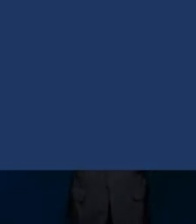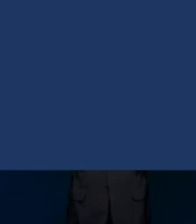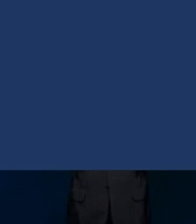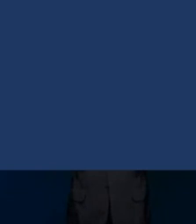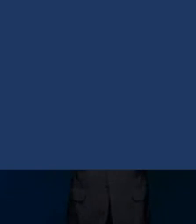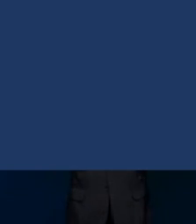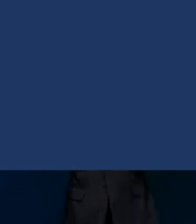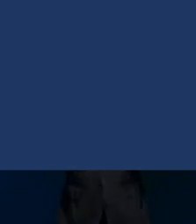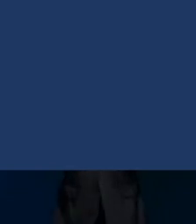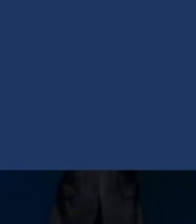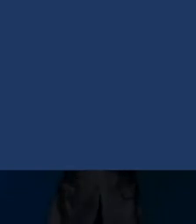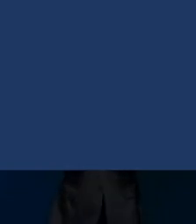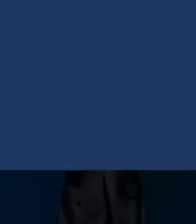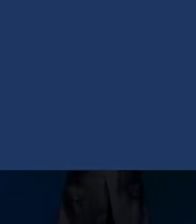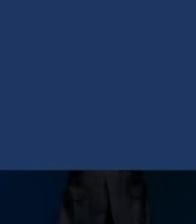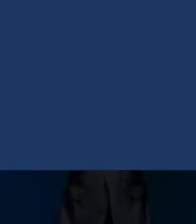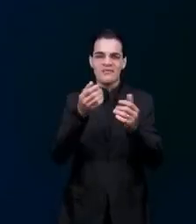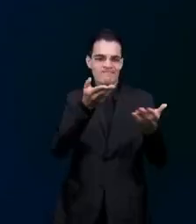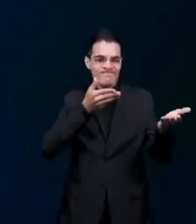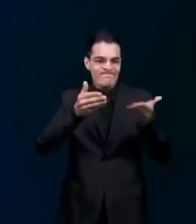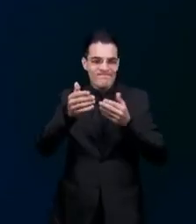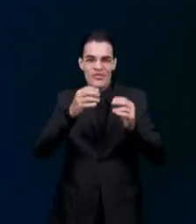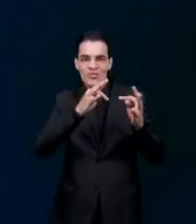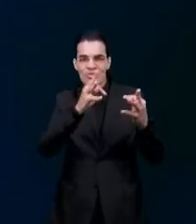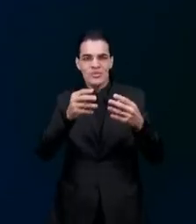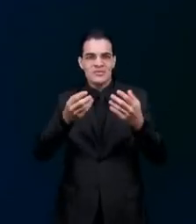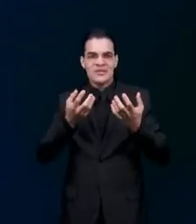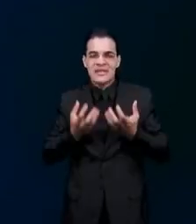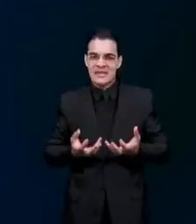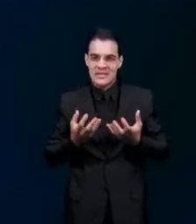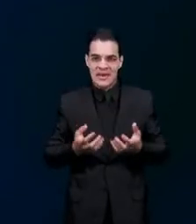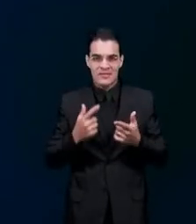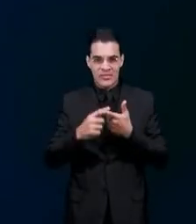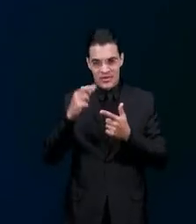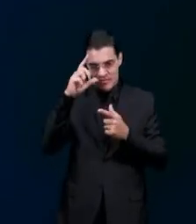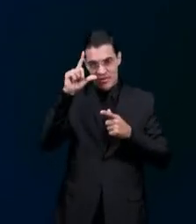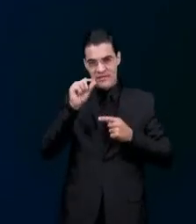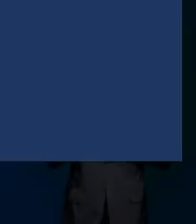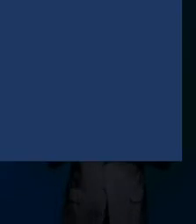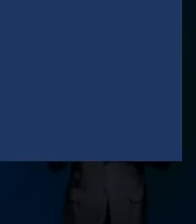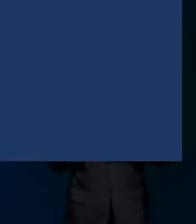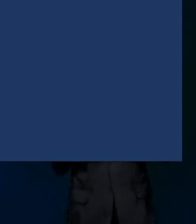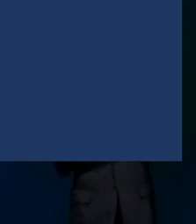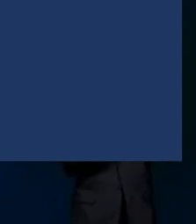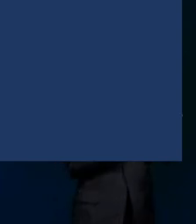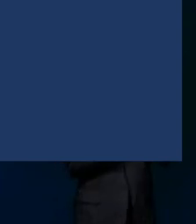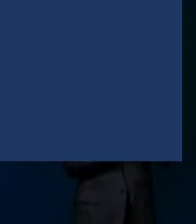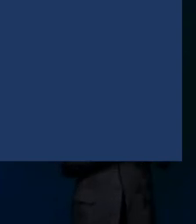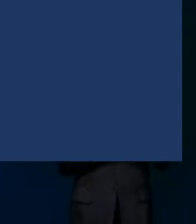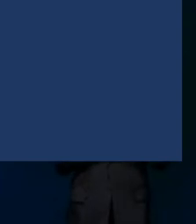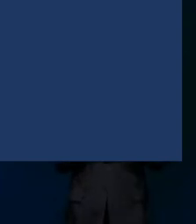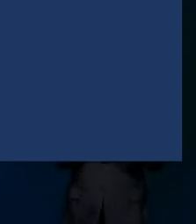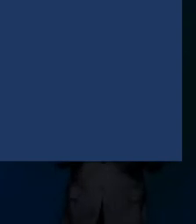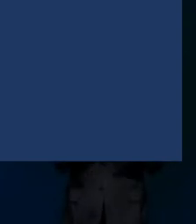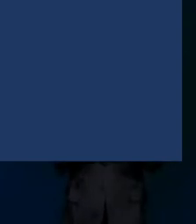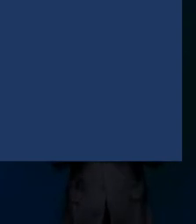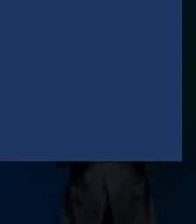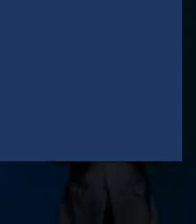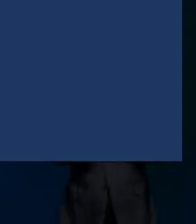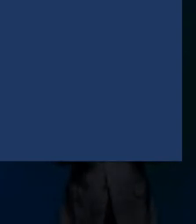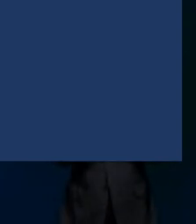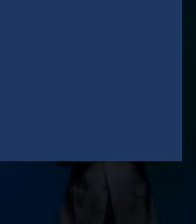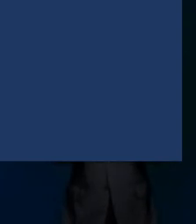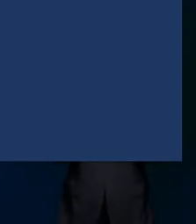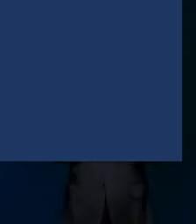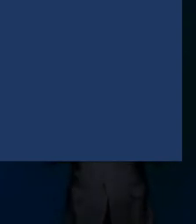y cansados, que yo os haré descanso. We can put as the first element the lamb, the victim,